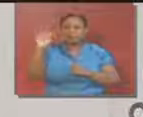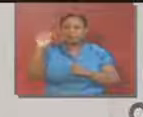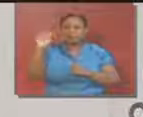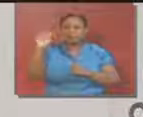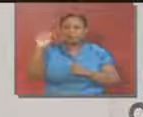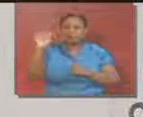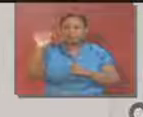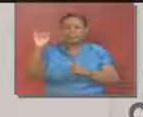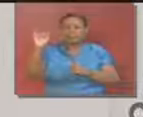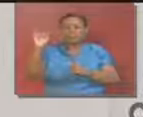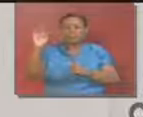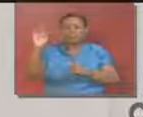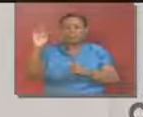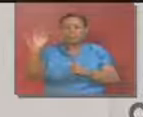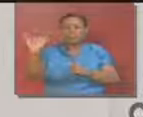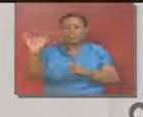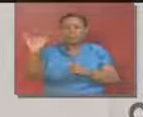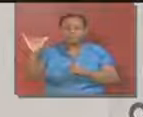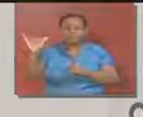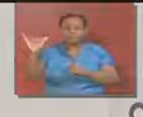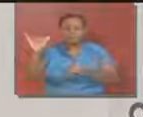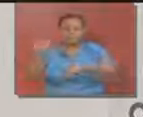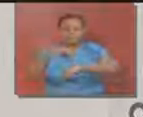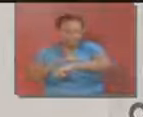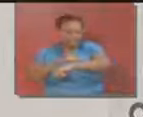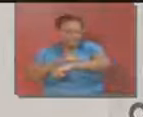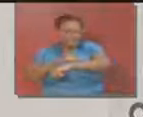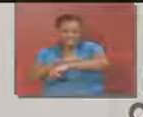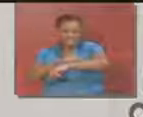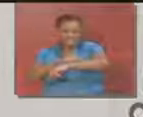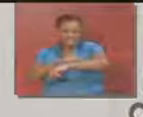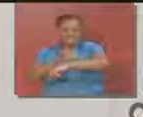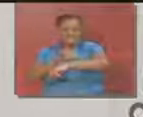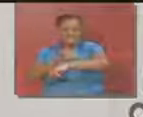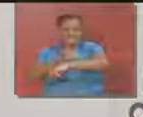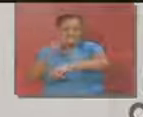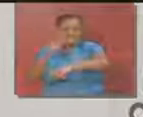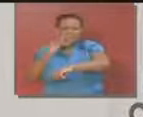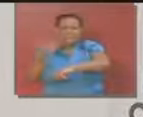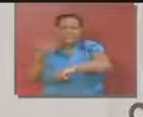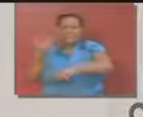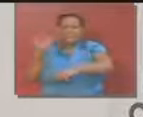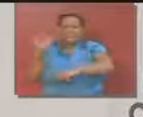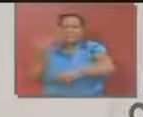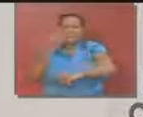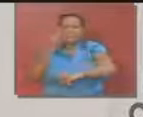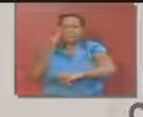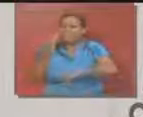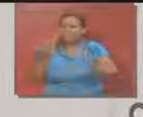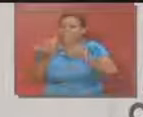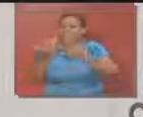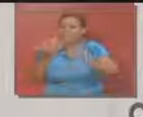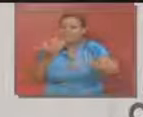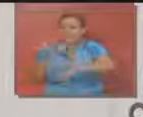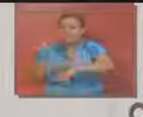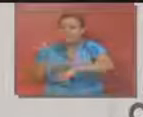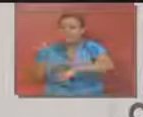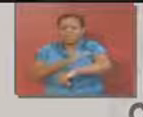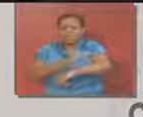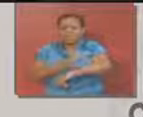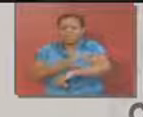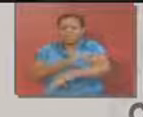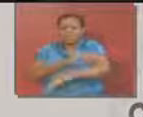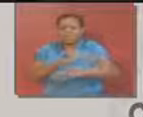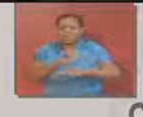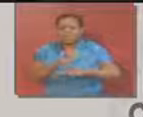it gets all bruised, it's all swollen, it's all tender. So imagine all those same organ systems like that,